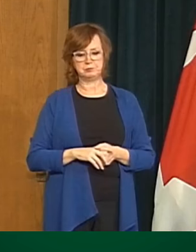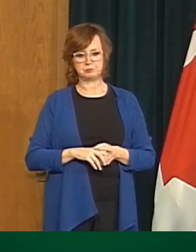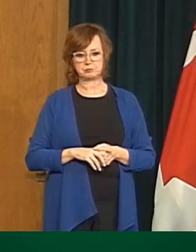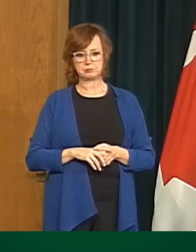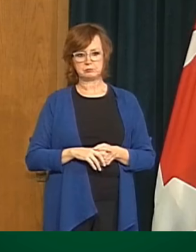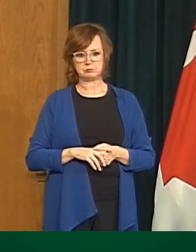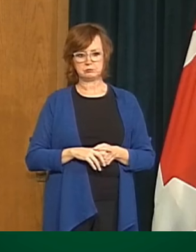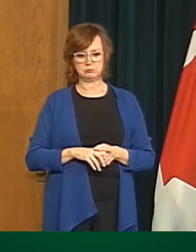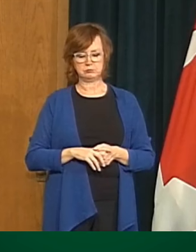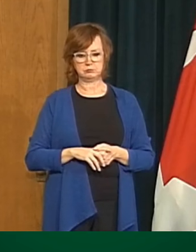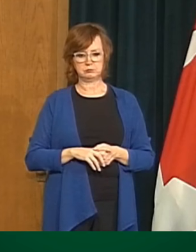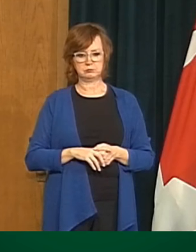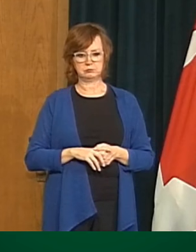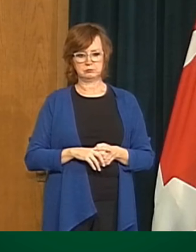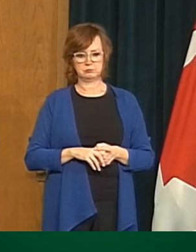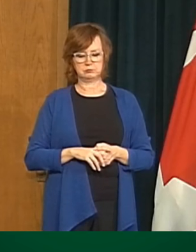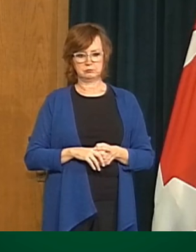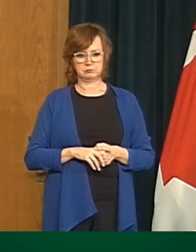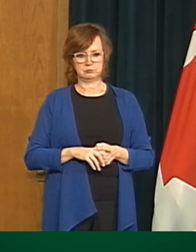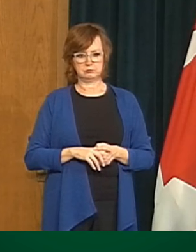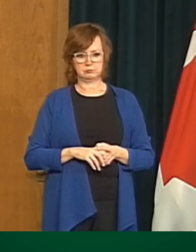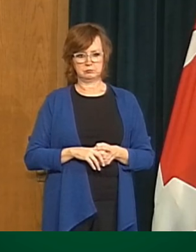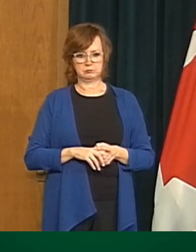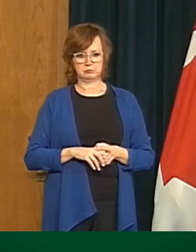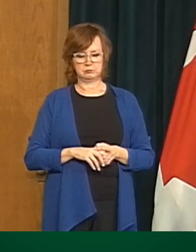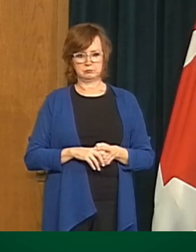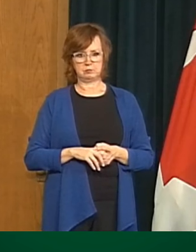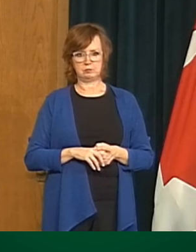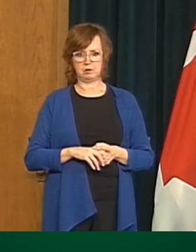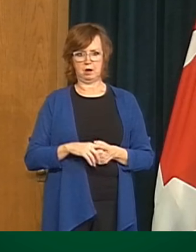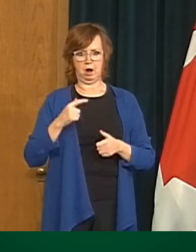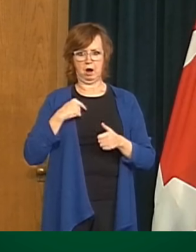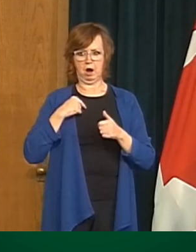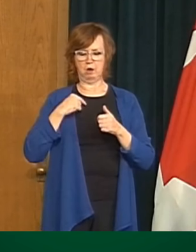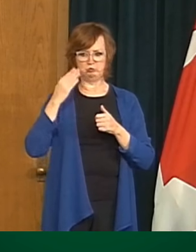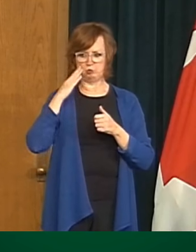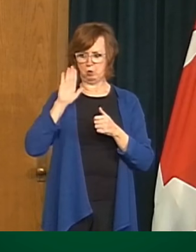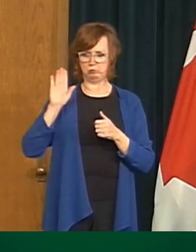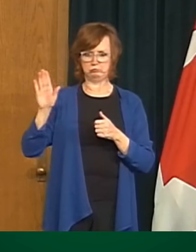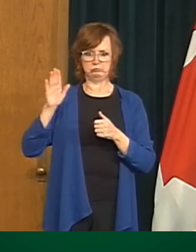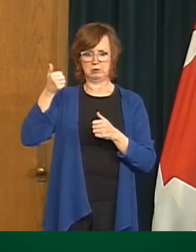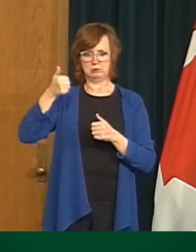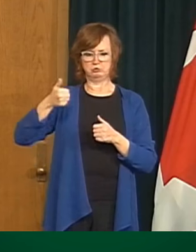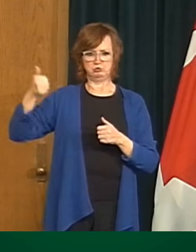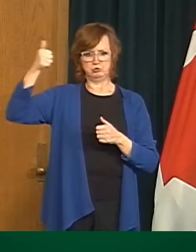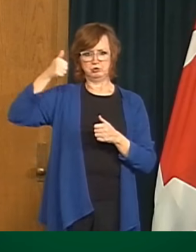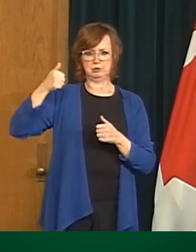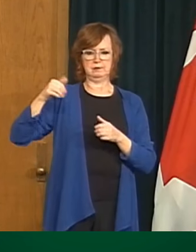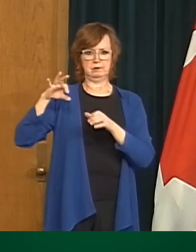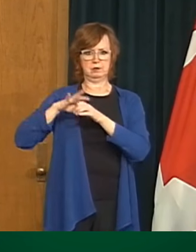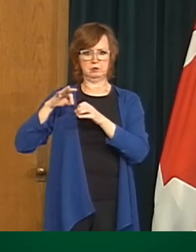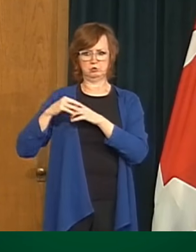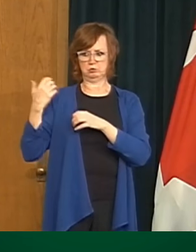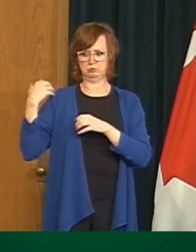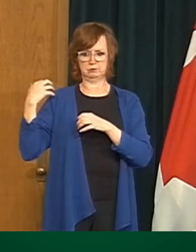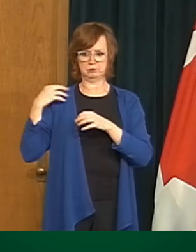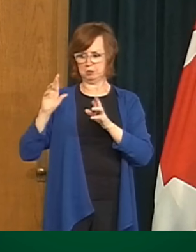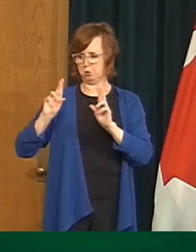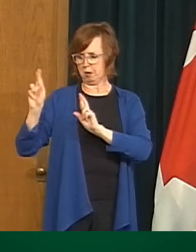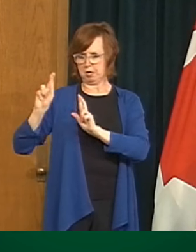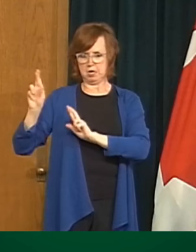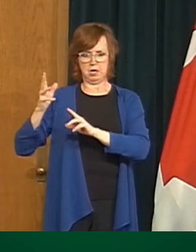Chief Electoral Officer will be preparing, and I'm certain that he is. In fact, I know that he is preparing